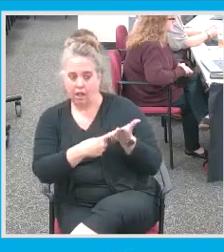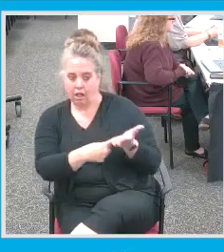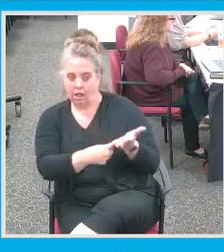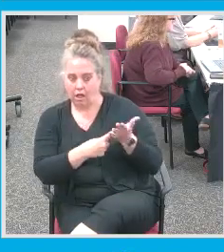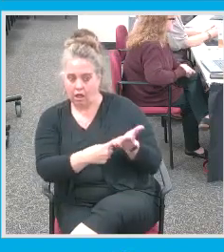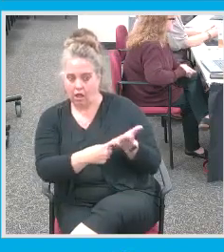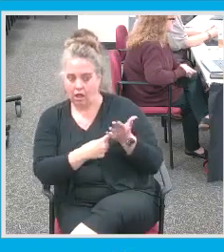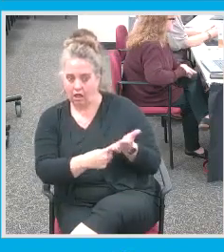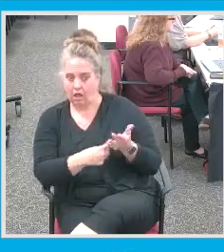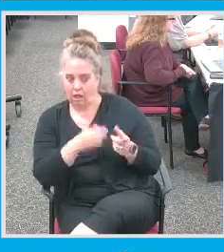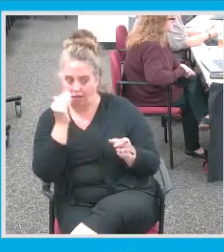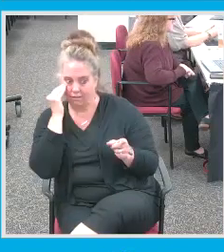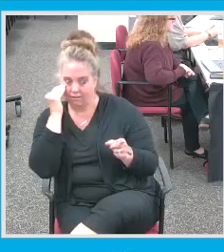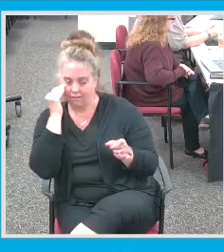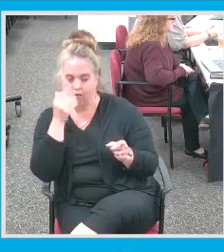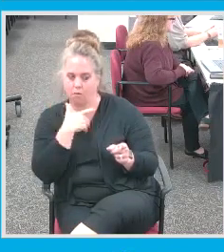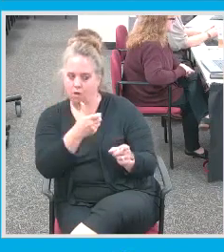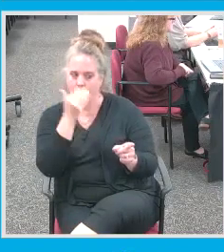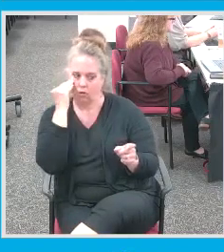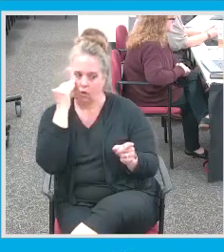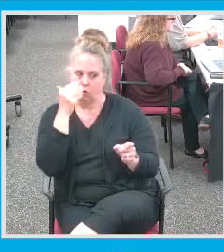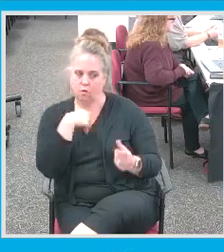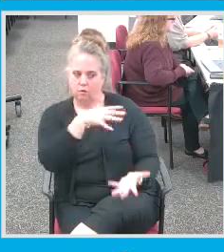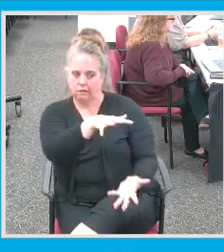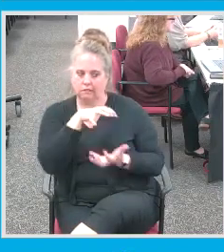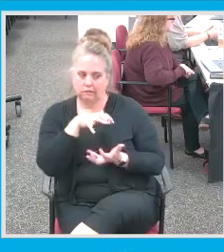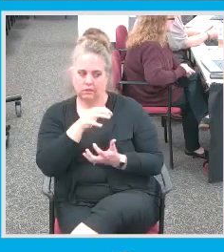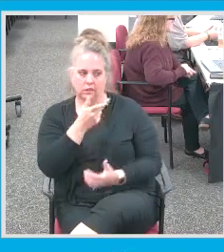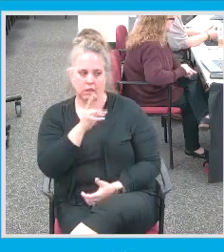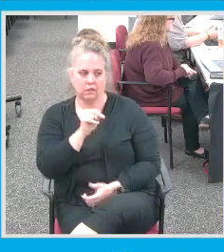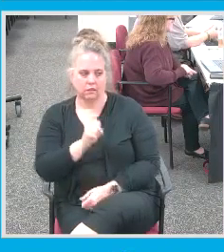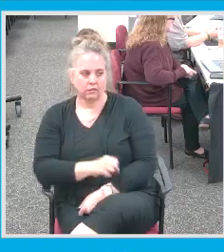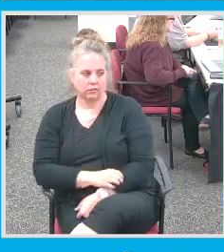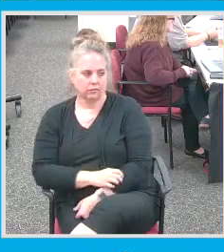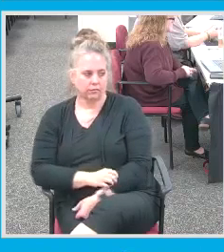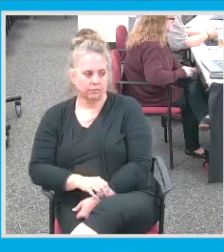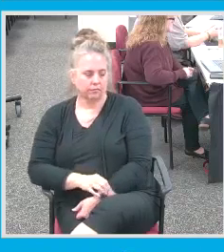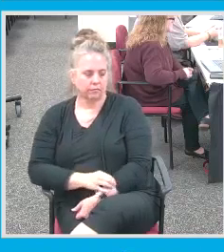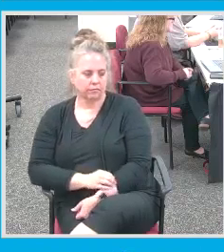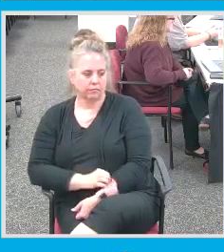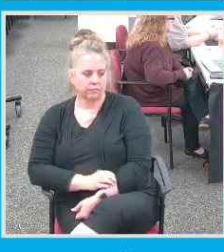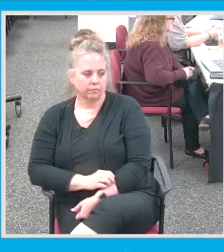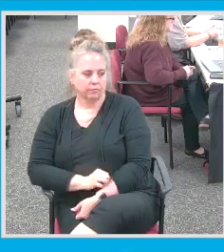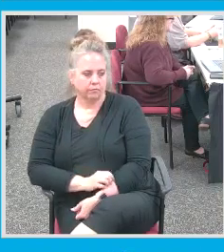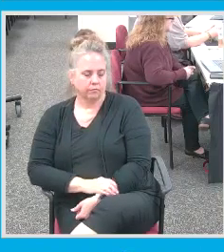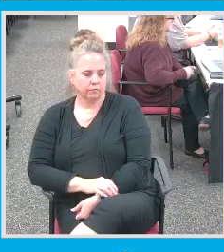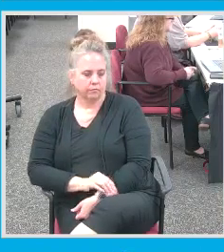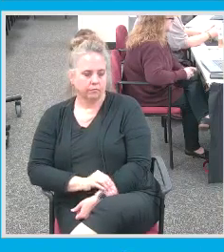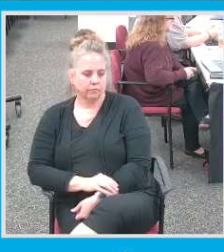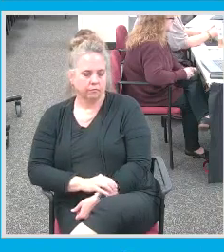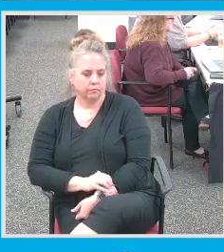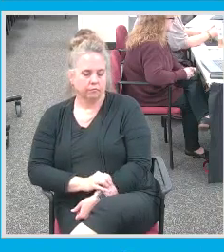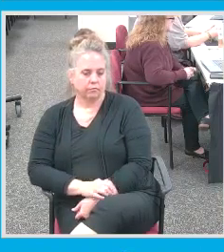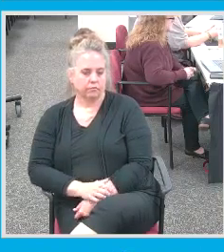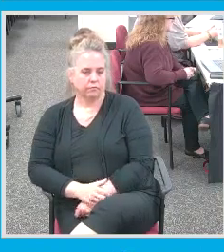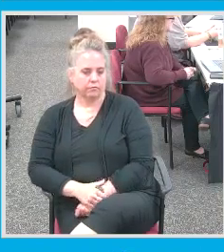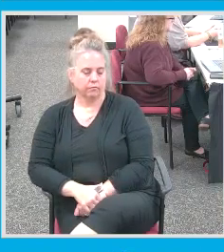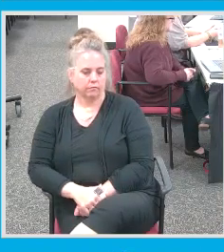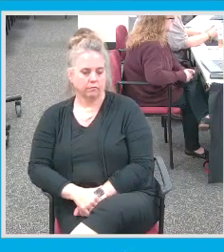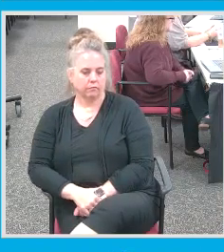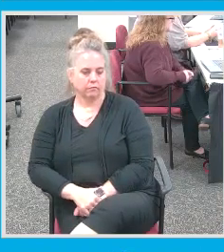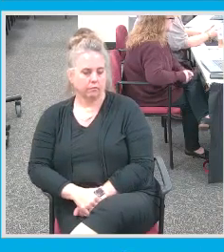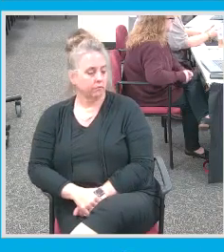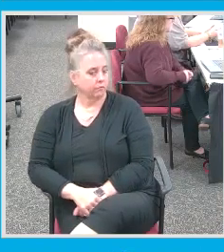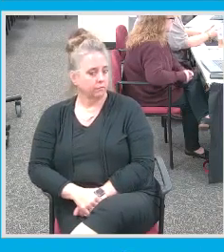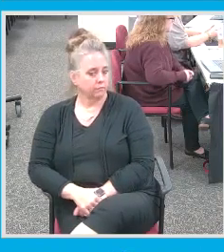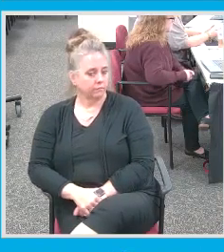information. Next slide, please. So here's what I would like from you. I would like for each